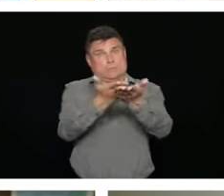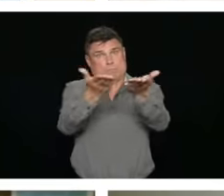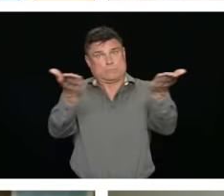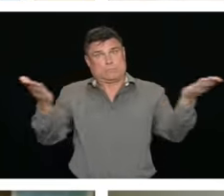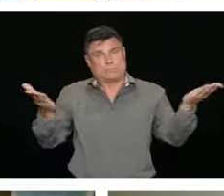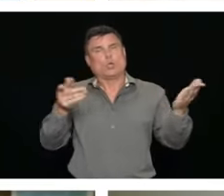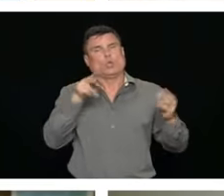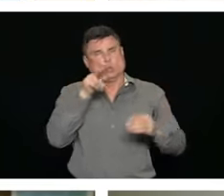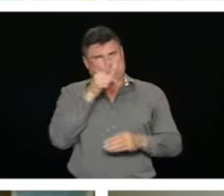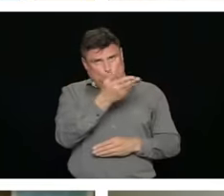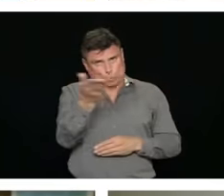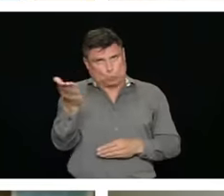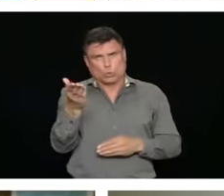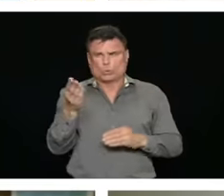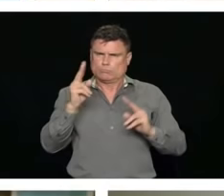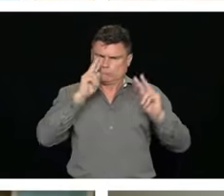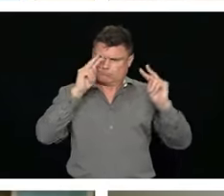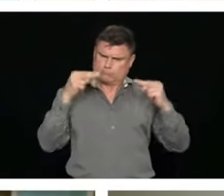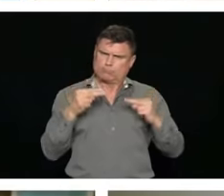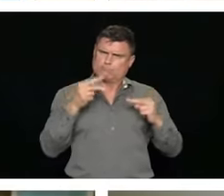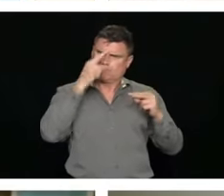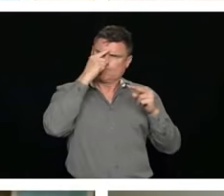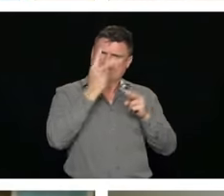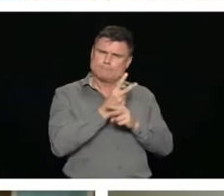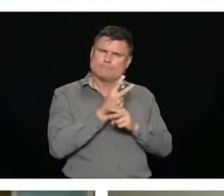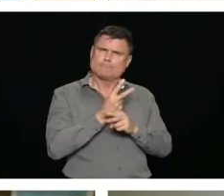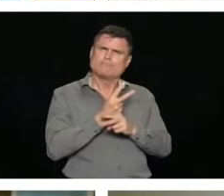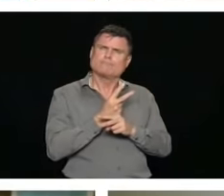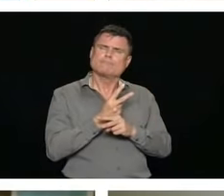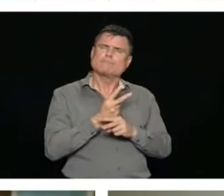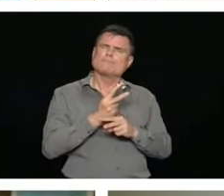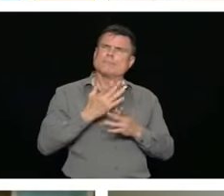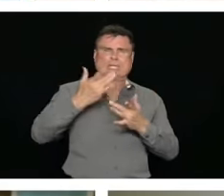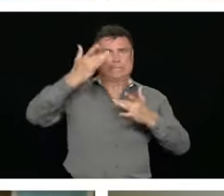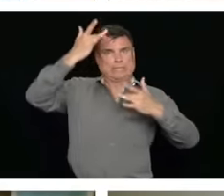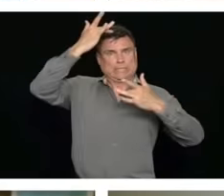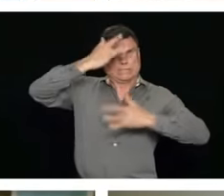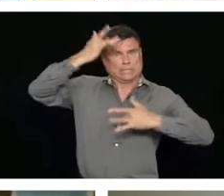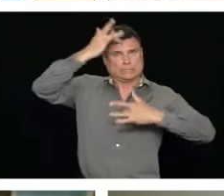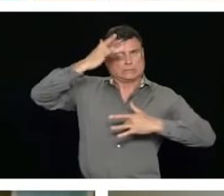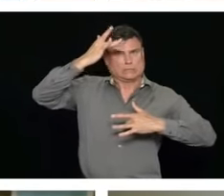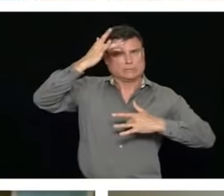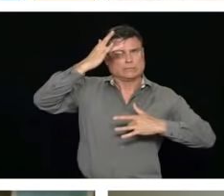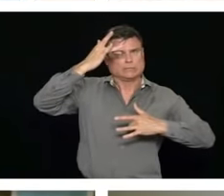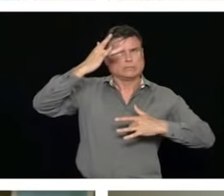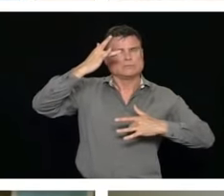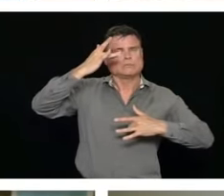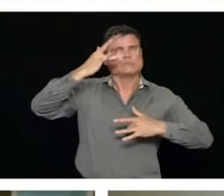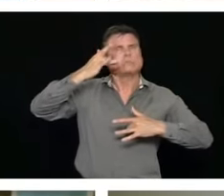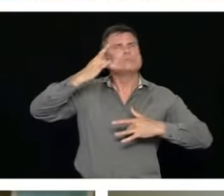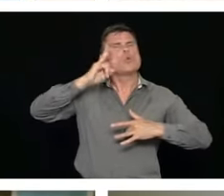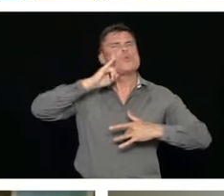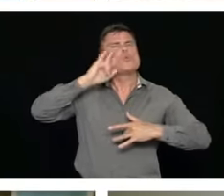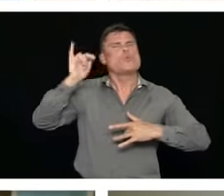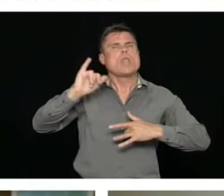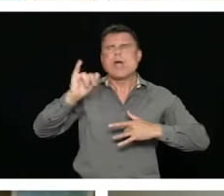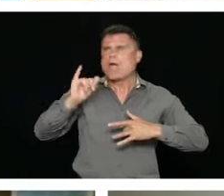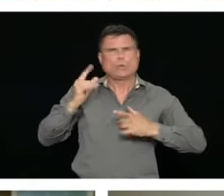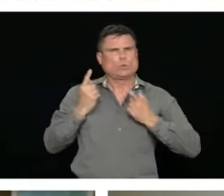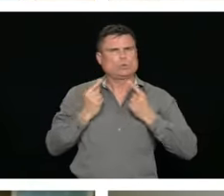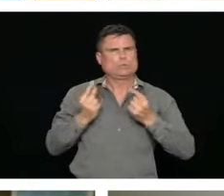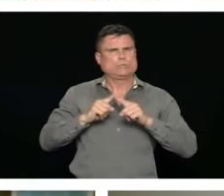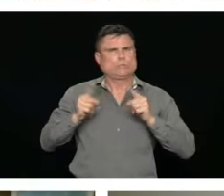in a different way. We've been asking people to stay in their family units, to be in a safe bubble of